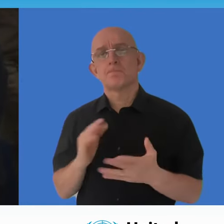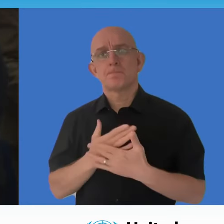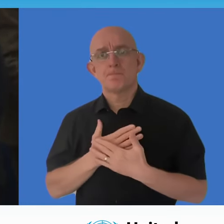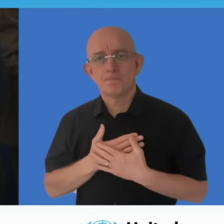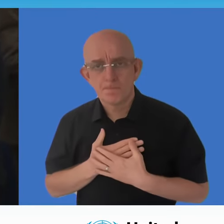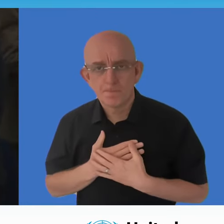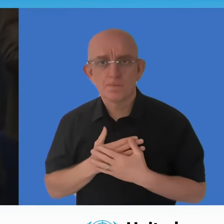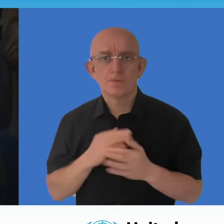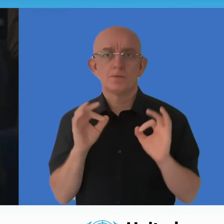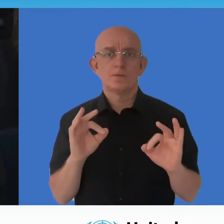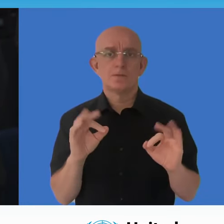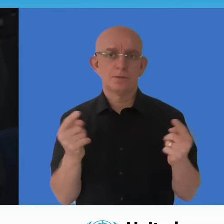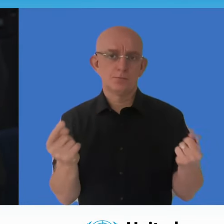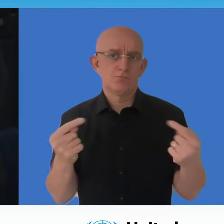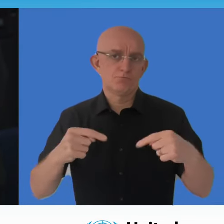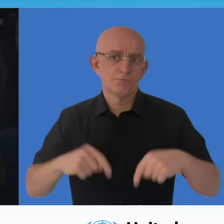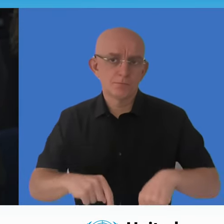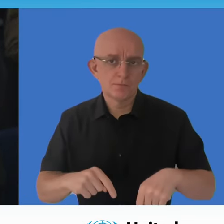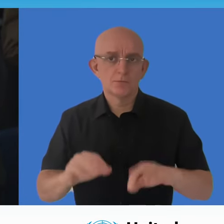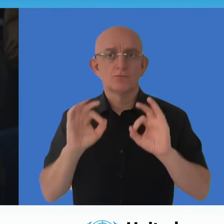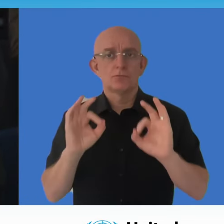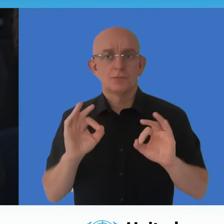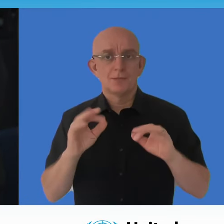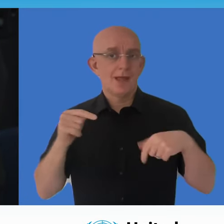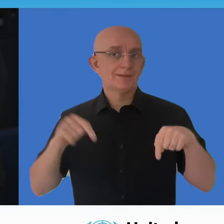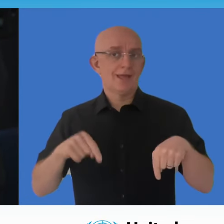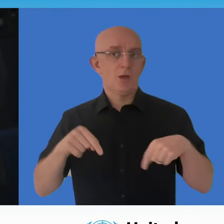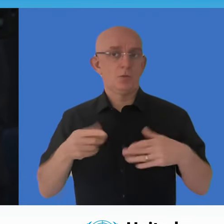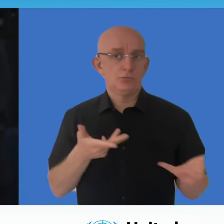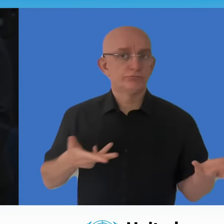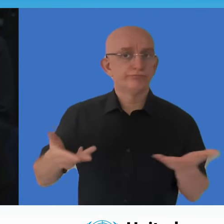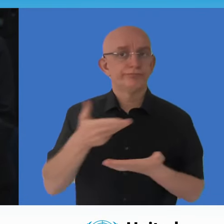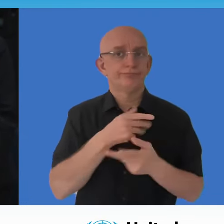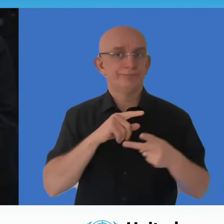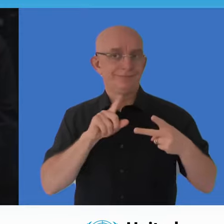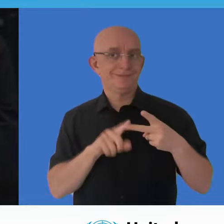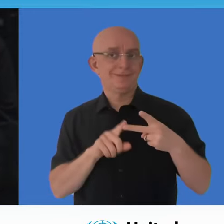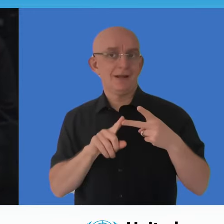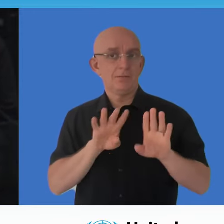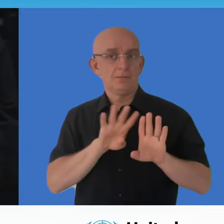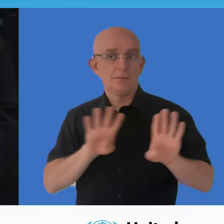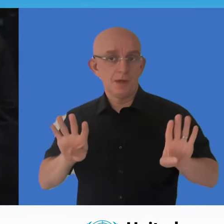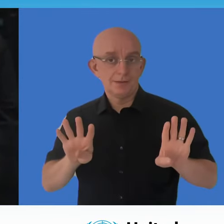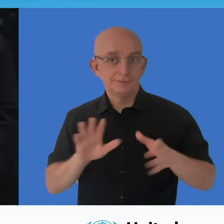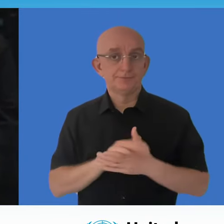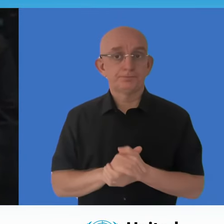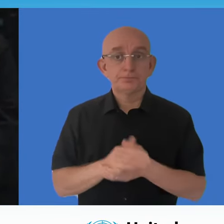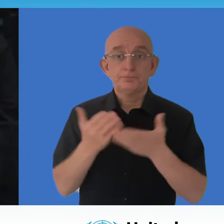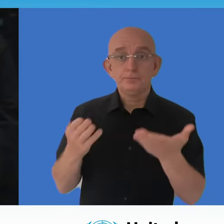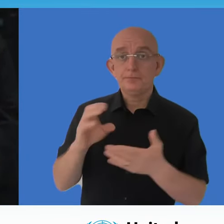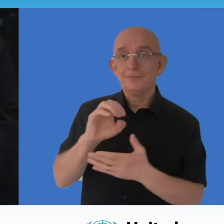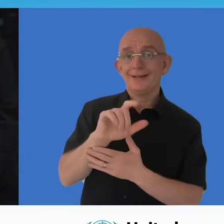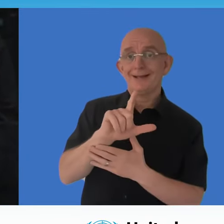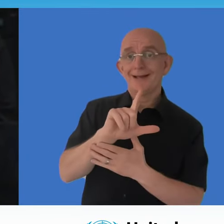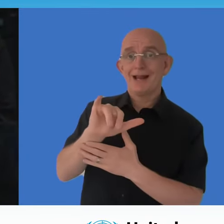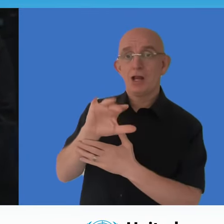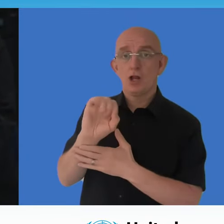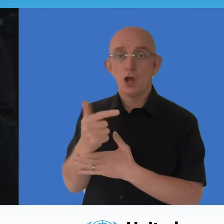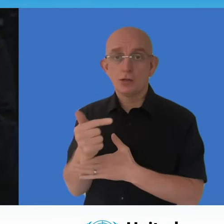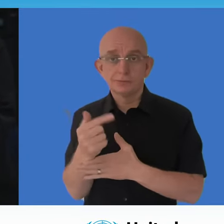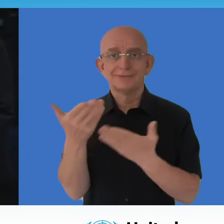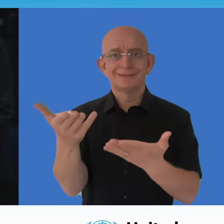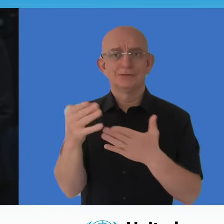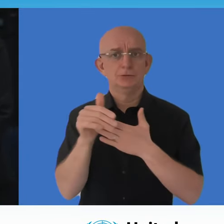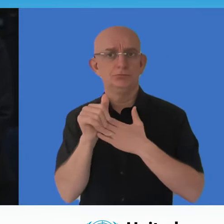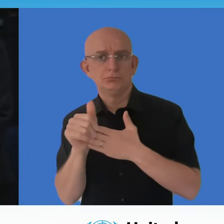part of the panel. So Elliot, with your leadership as a leader in international community at